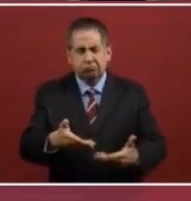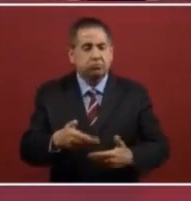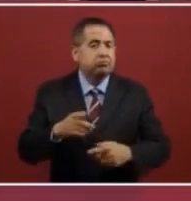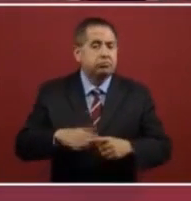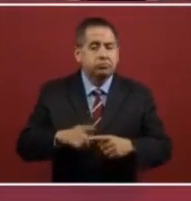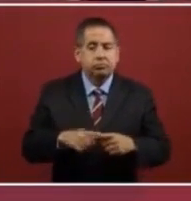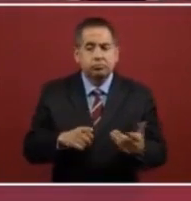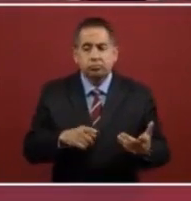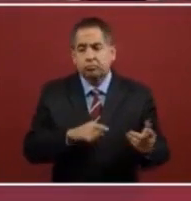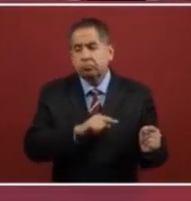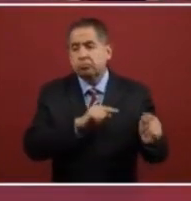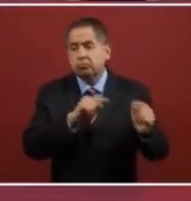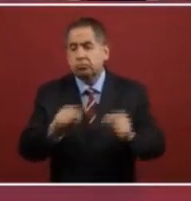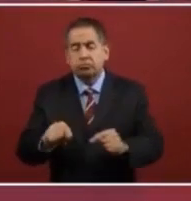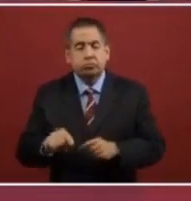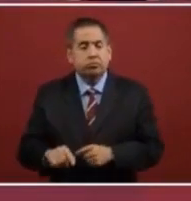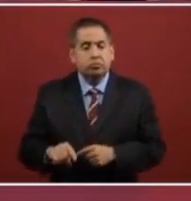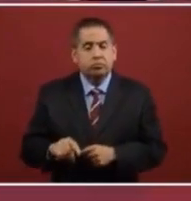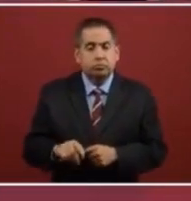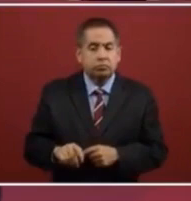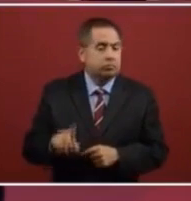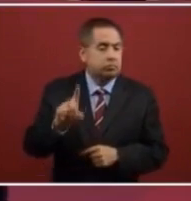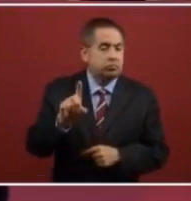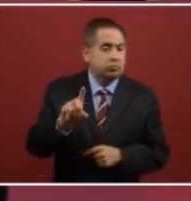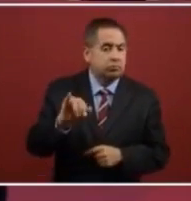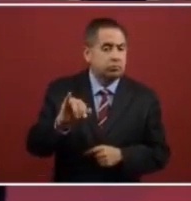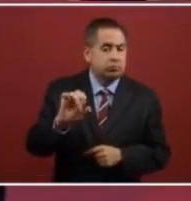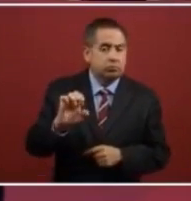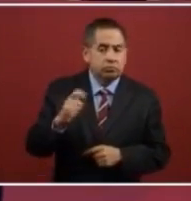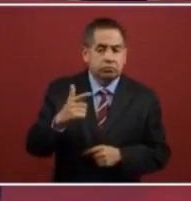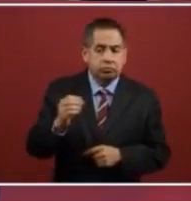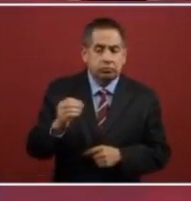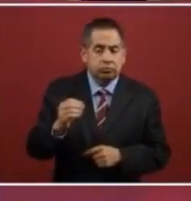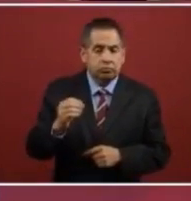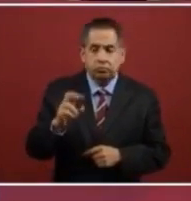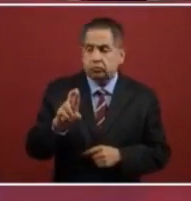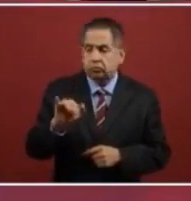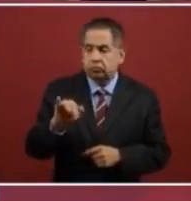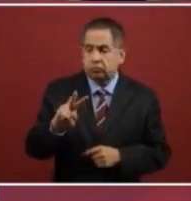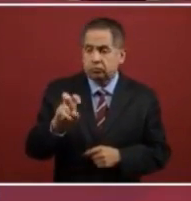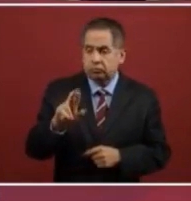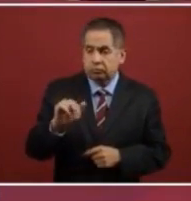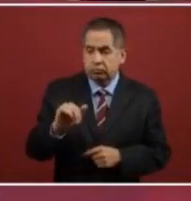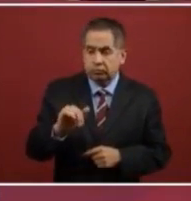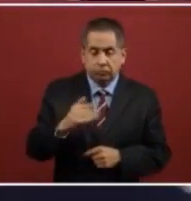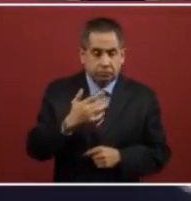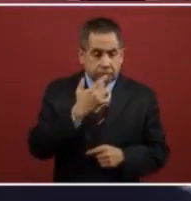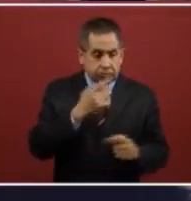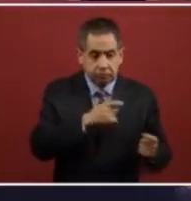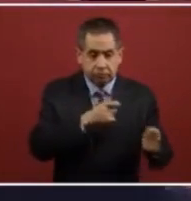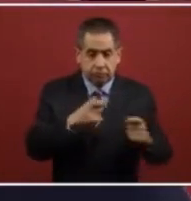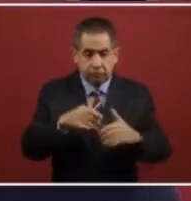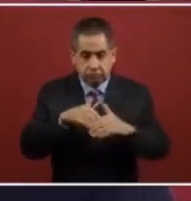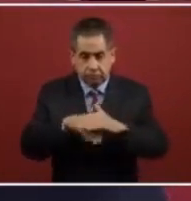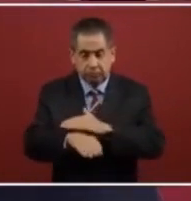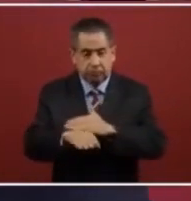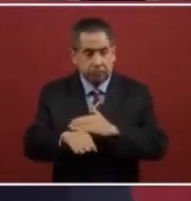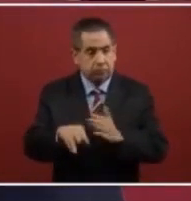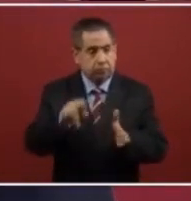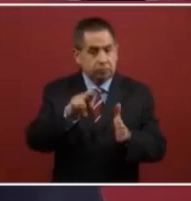que llevaran a Diego that they take Diego Rivera and Rivera, a Bellas Artes y que